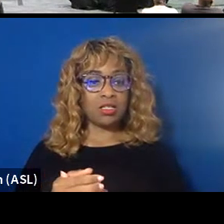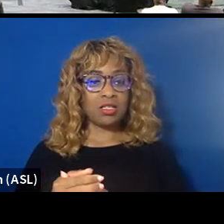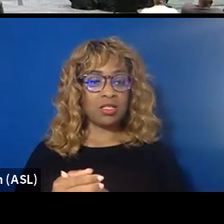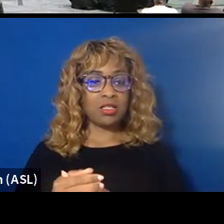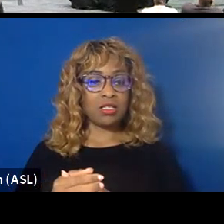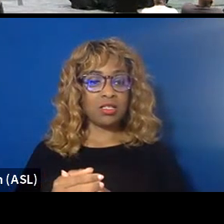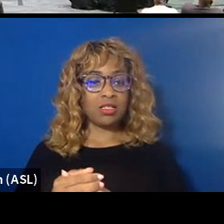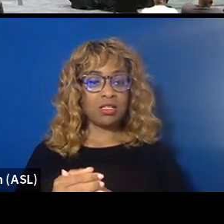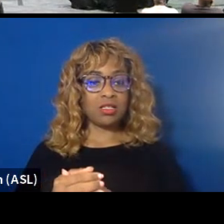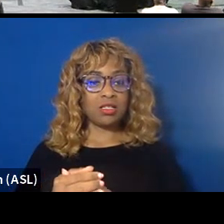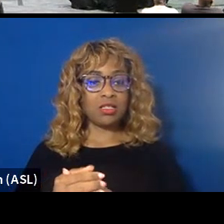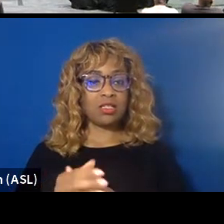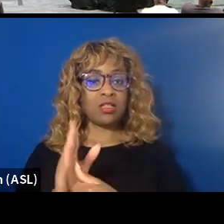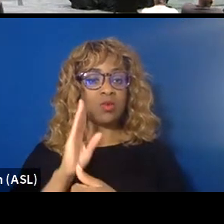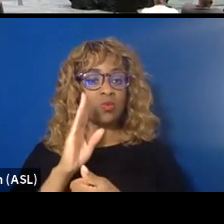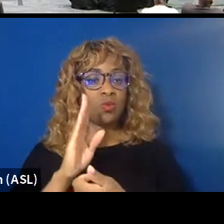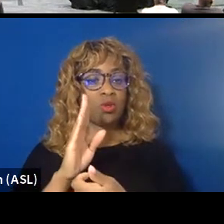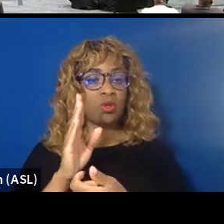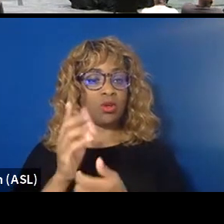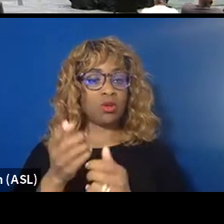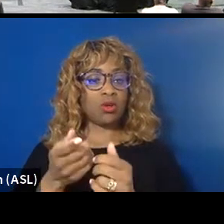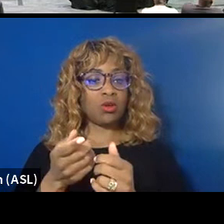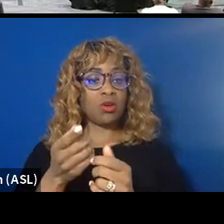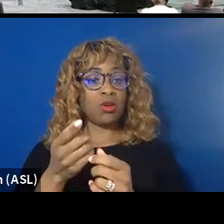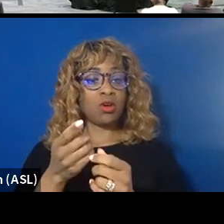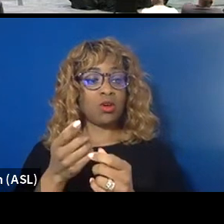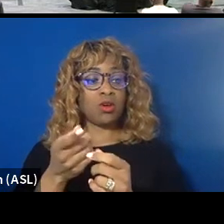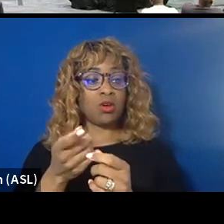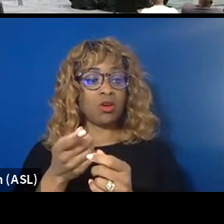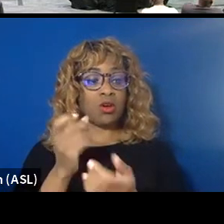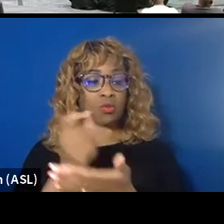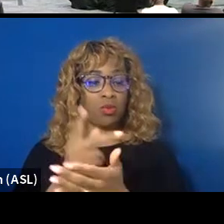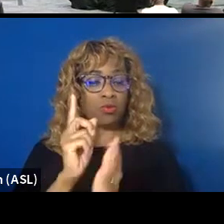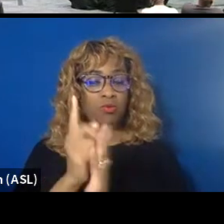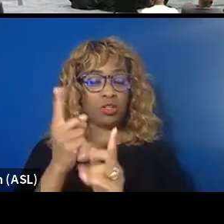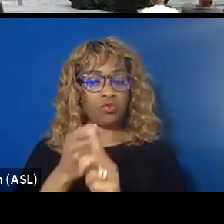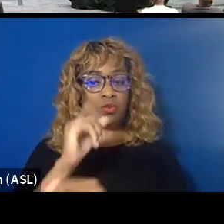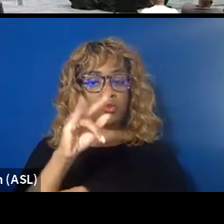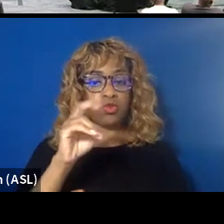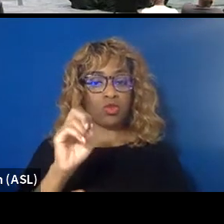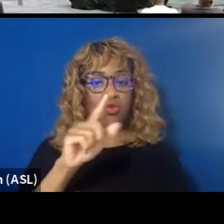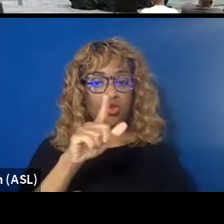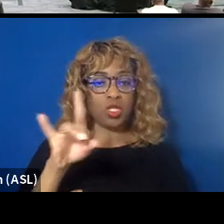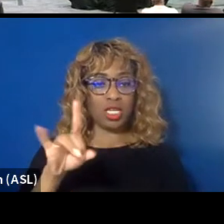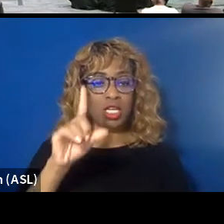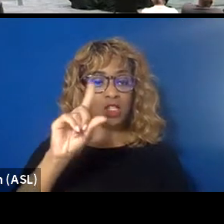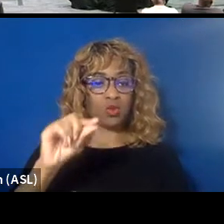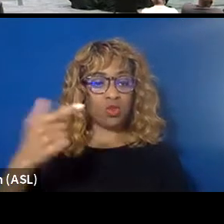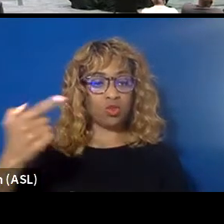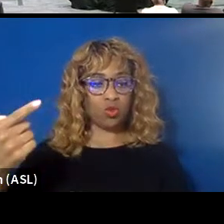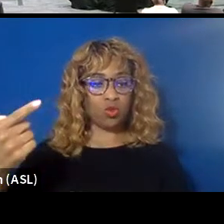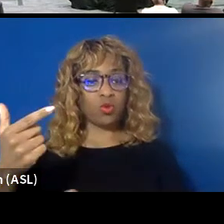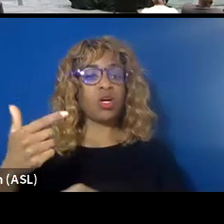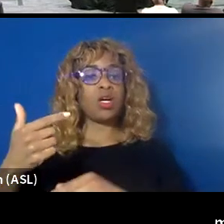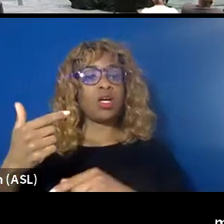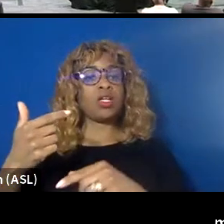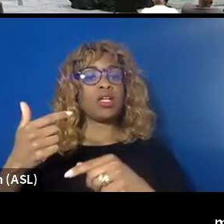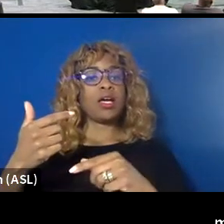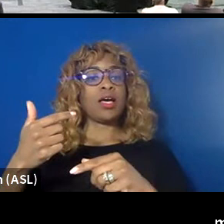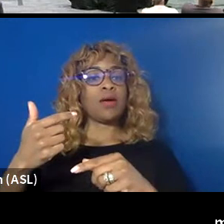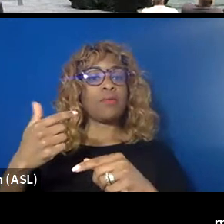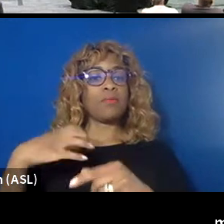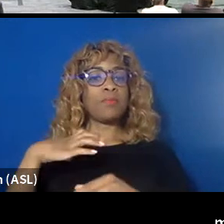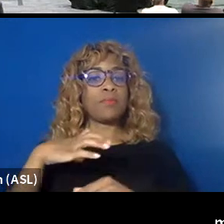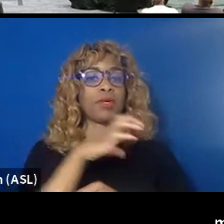and approve the meeting minutes from the June 28th, 2021 Redistricting Process Committee meeting. I